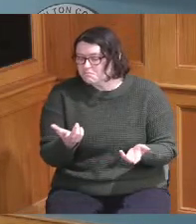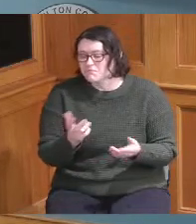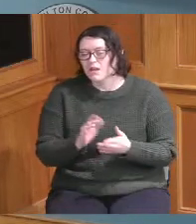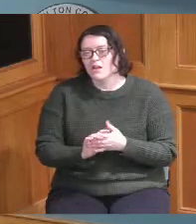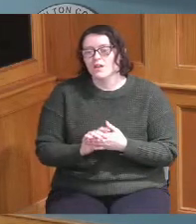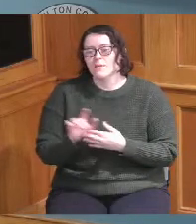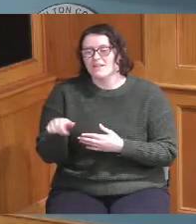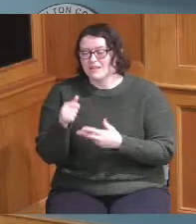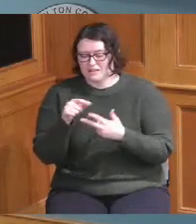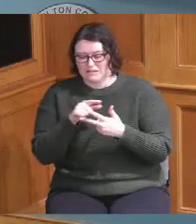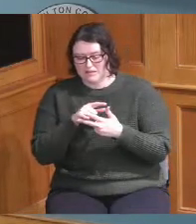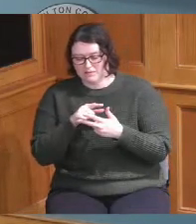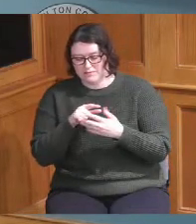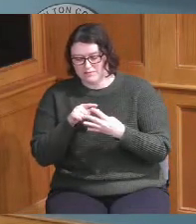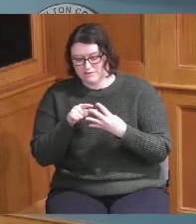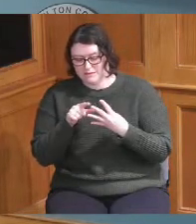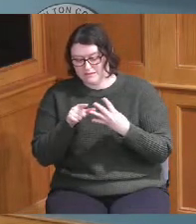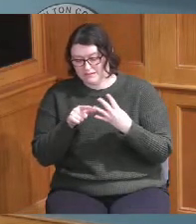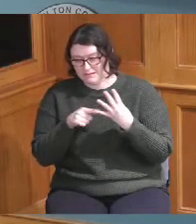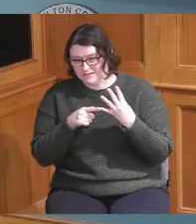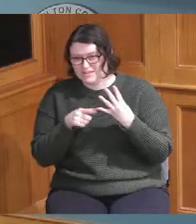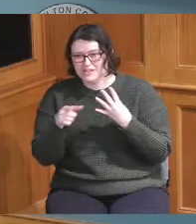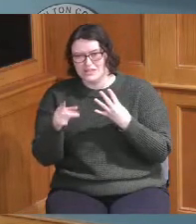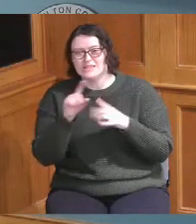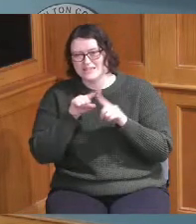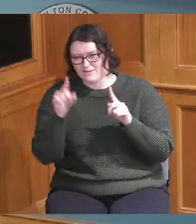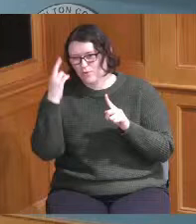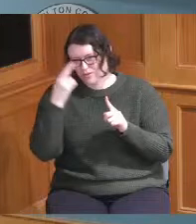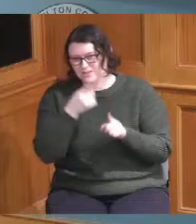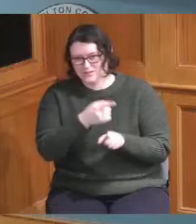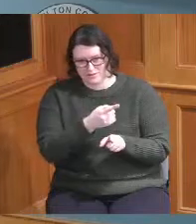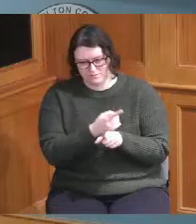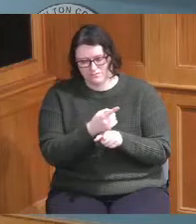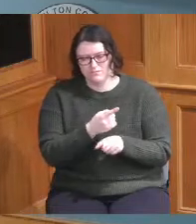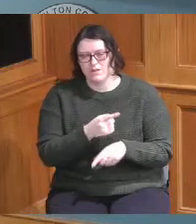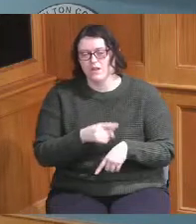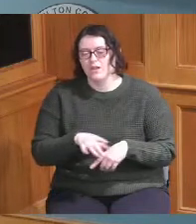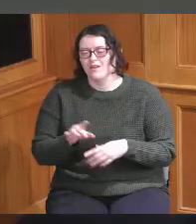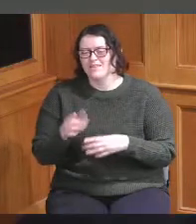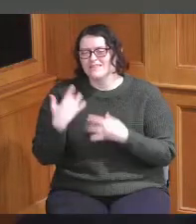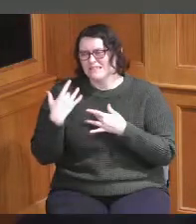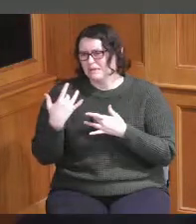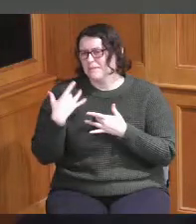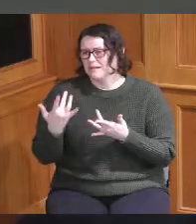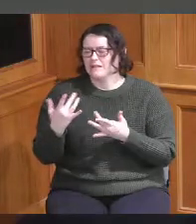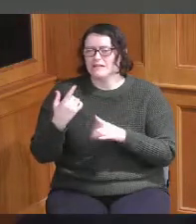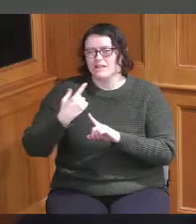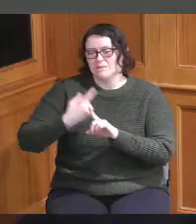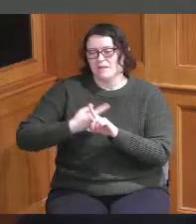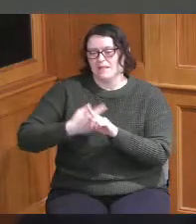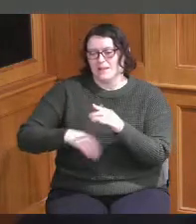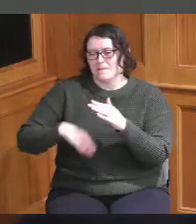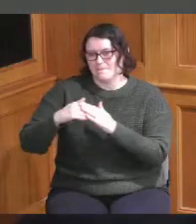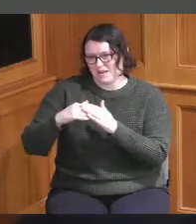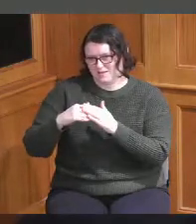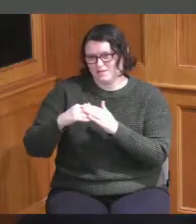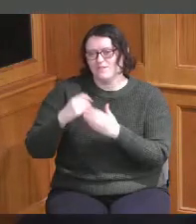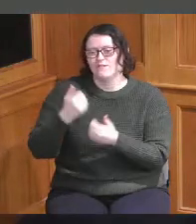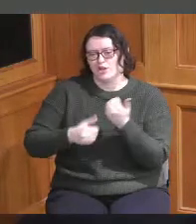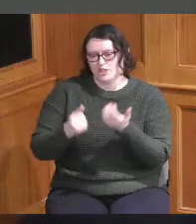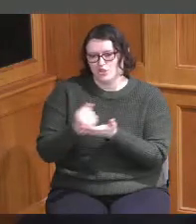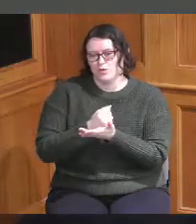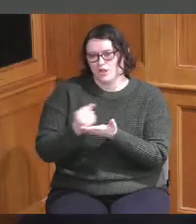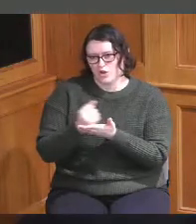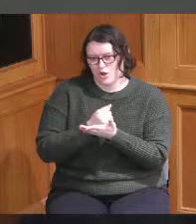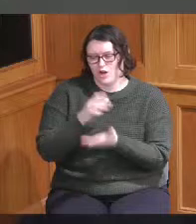But the other ones are for different purposes, as you stated. Usually these come down to the monthly maximums of the card total and